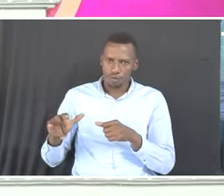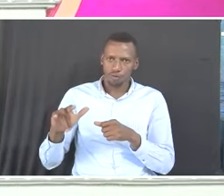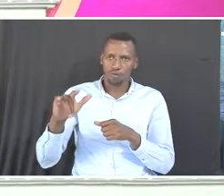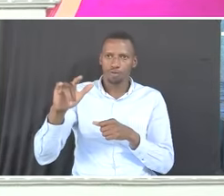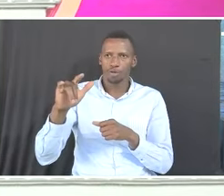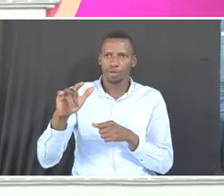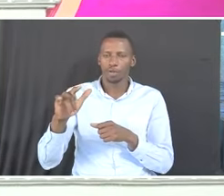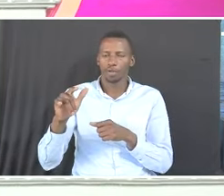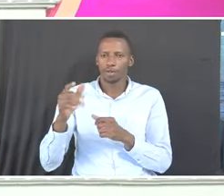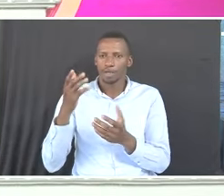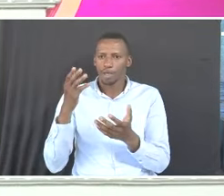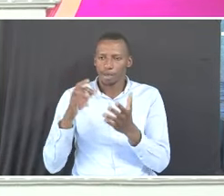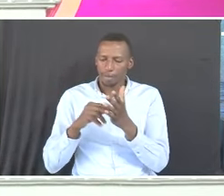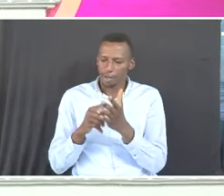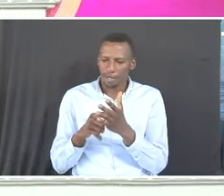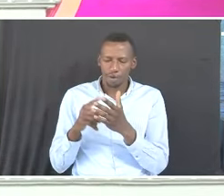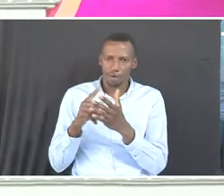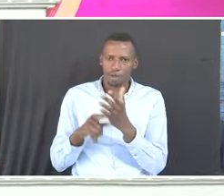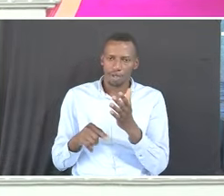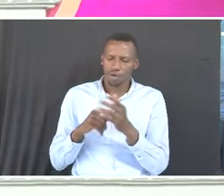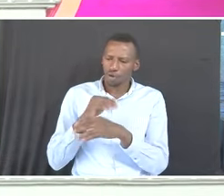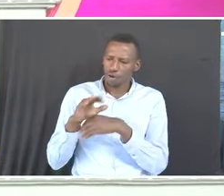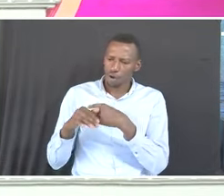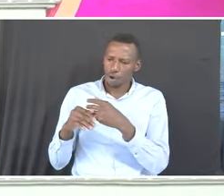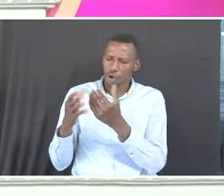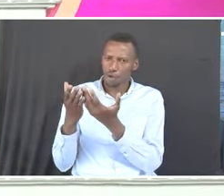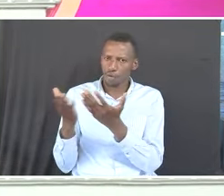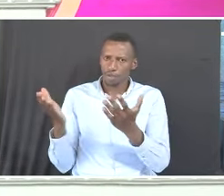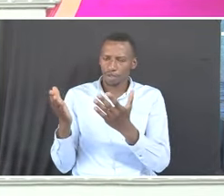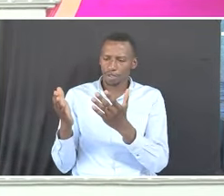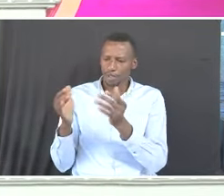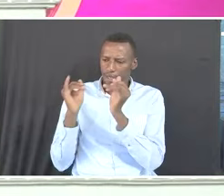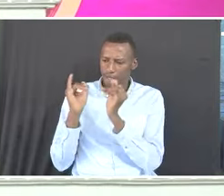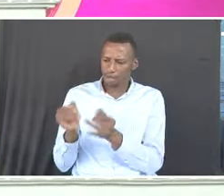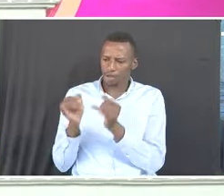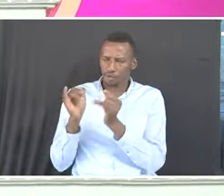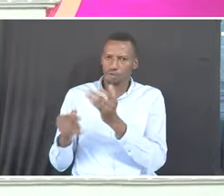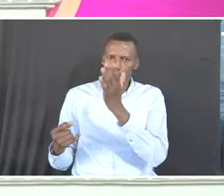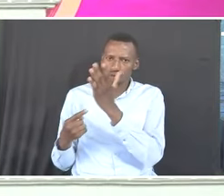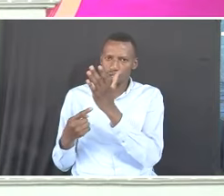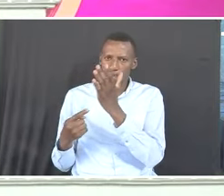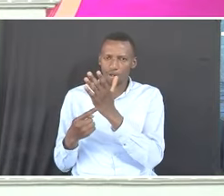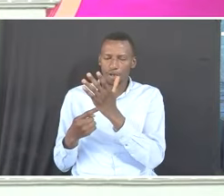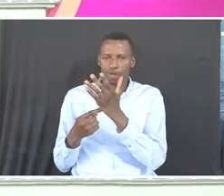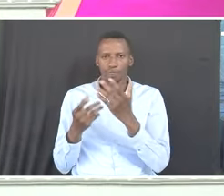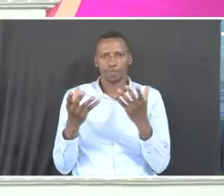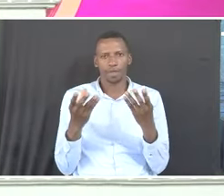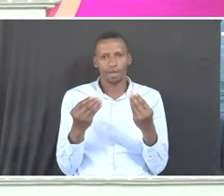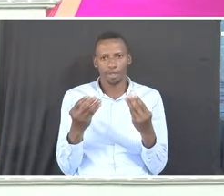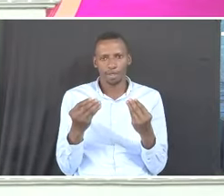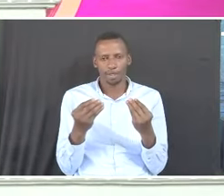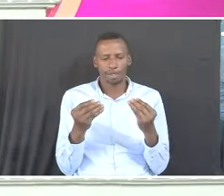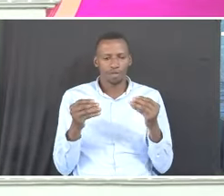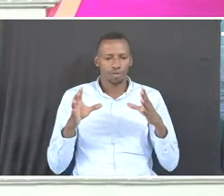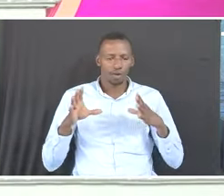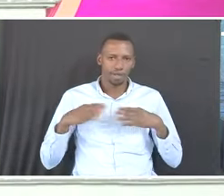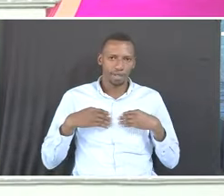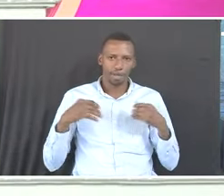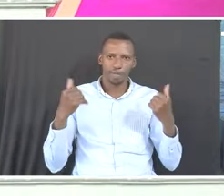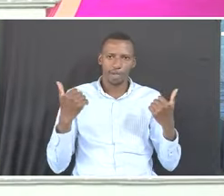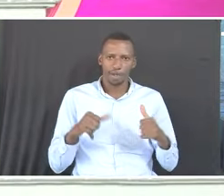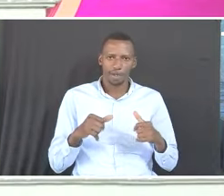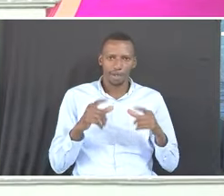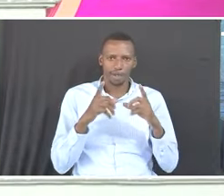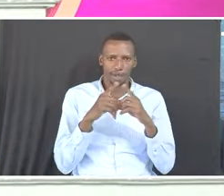be the first one to drive it. With all these wonderful inventions in the sight of man, it is not easy to accept any other